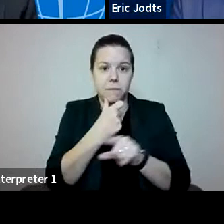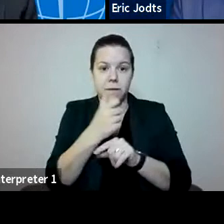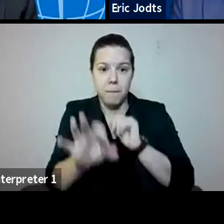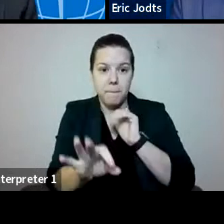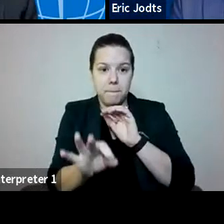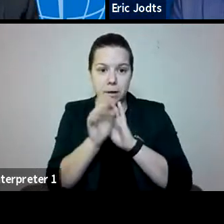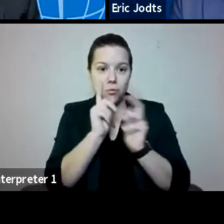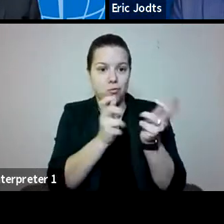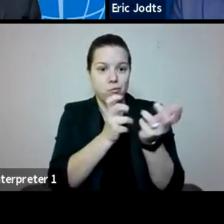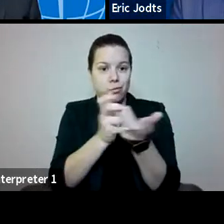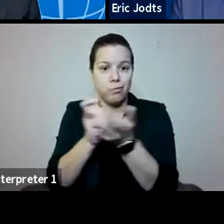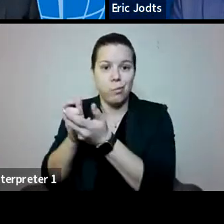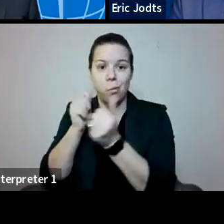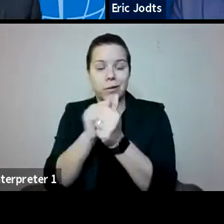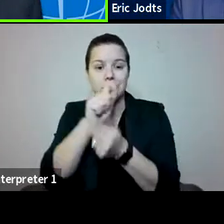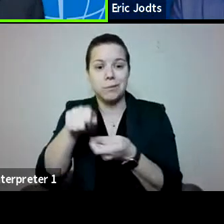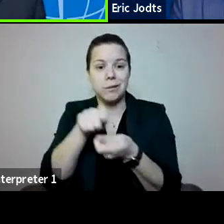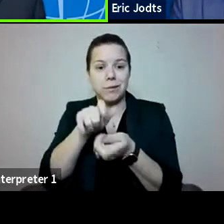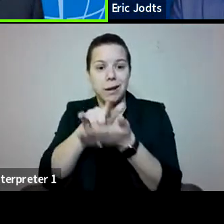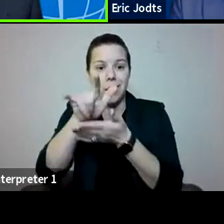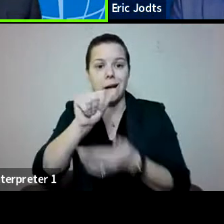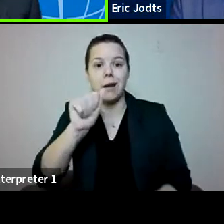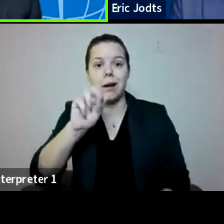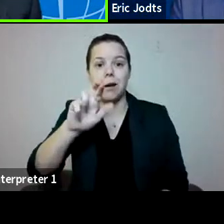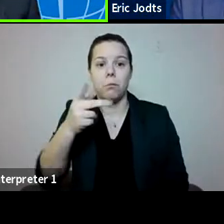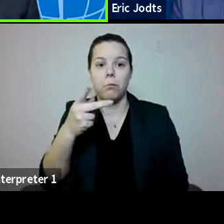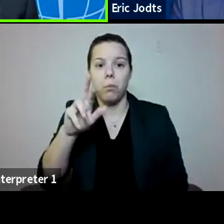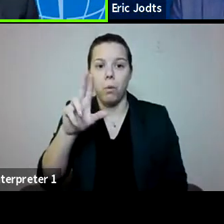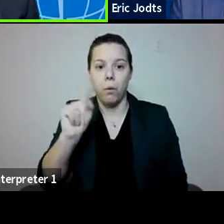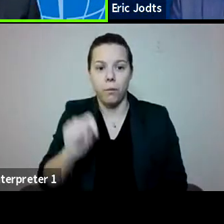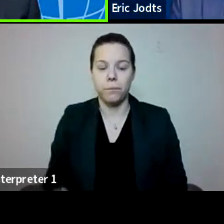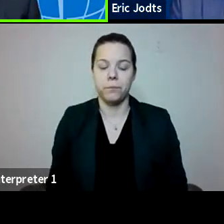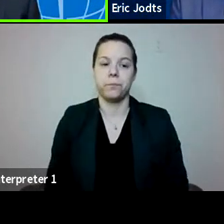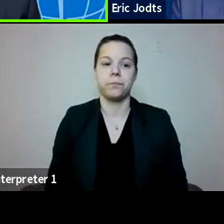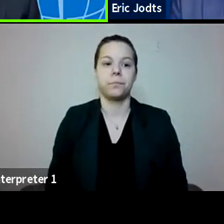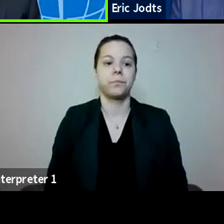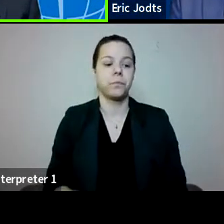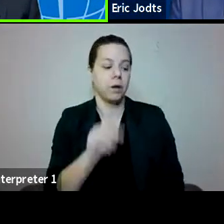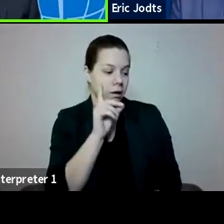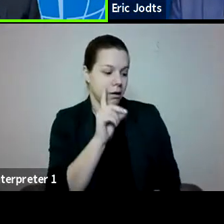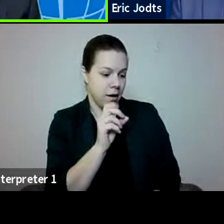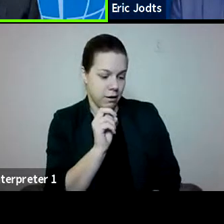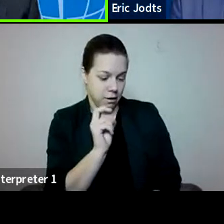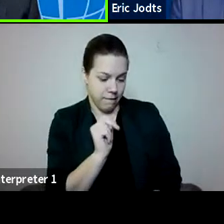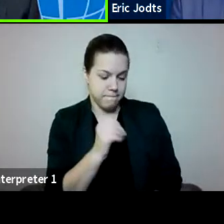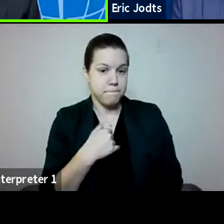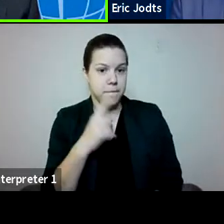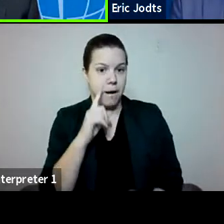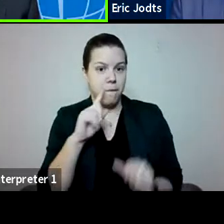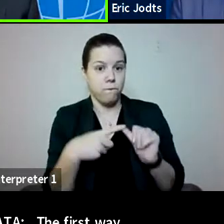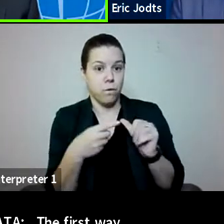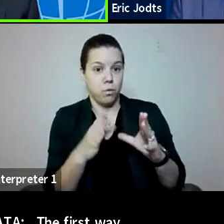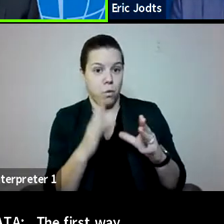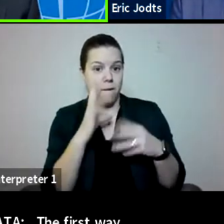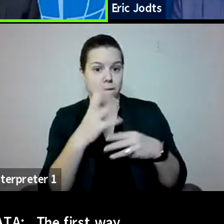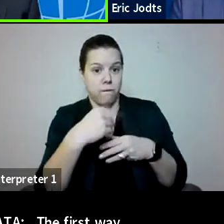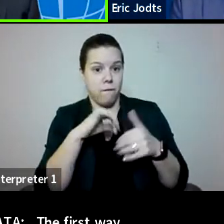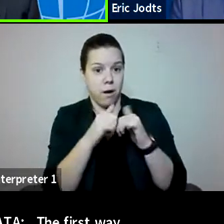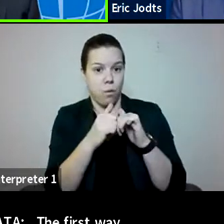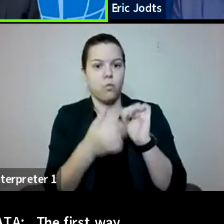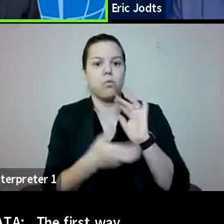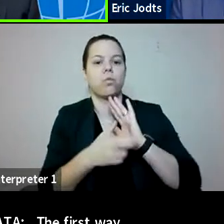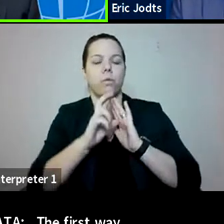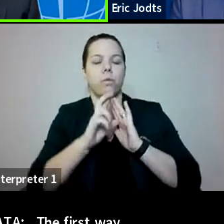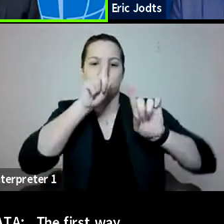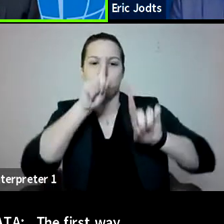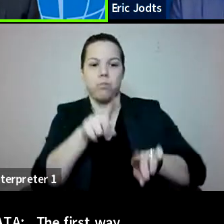airports? Well, the first way I think that roundtables can get involved is to review the report